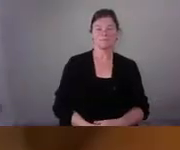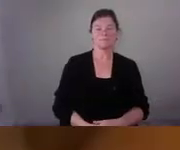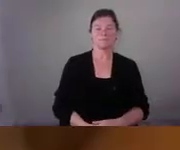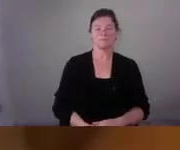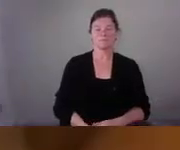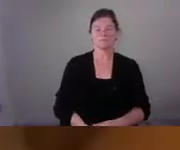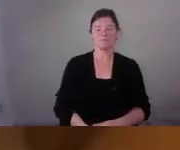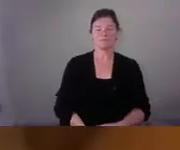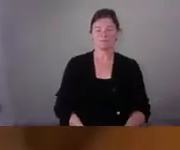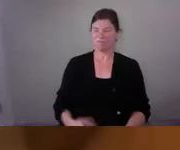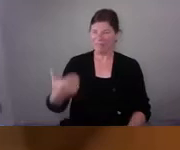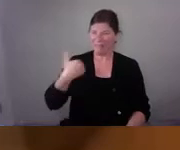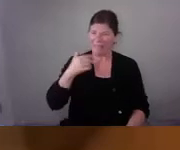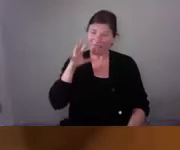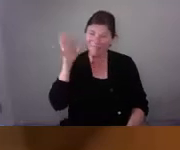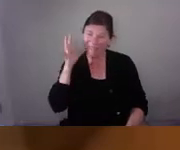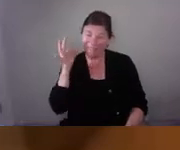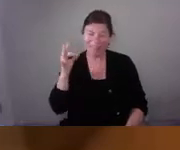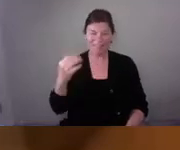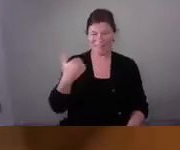Cat and dog and